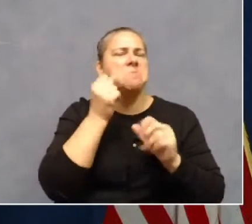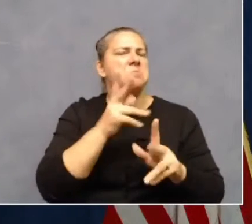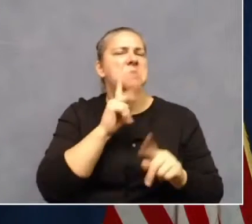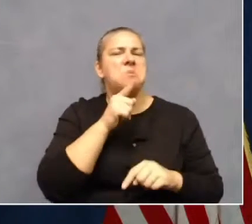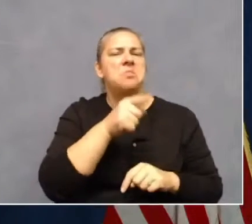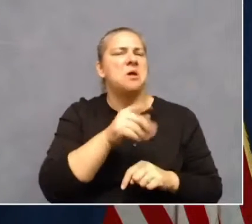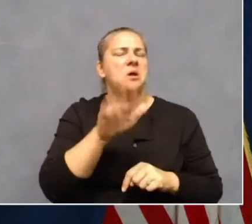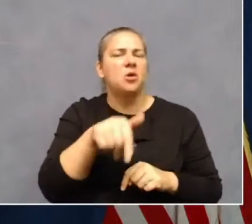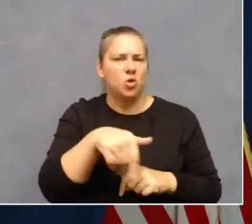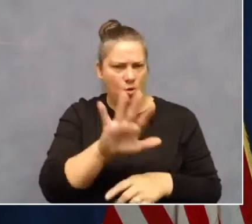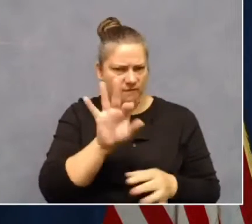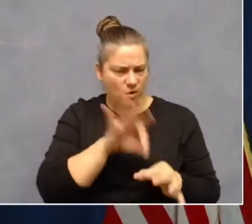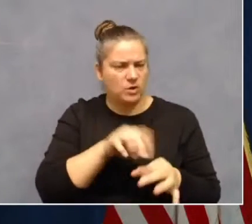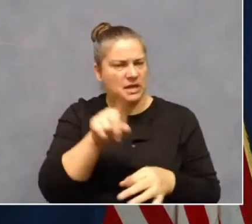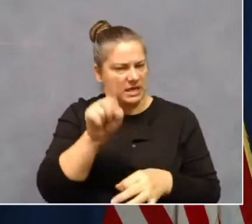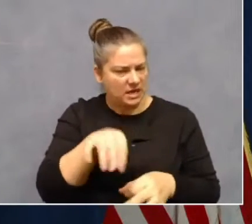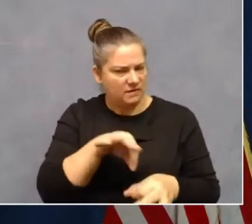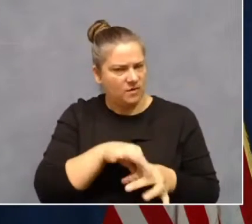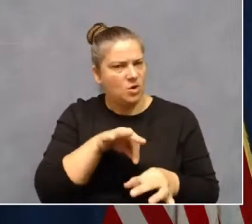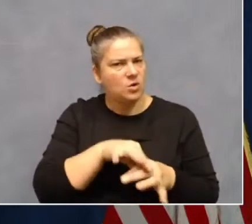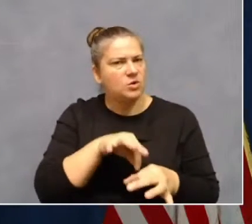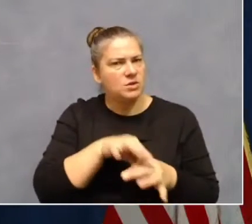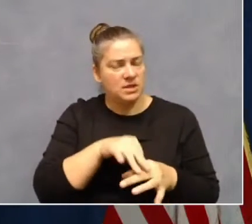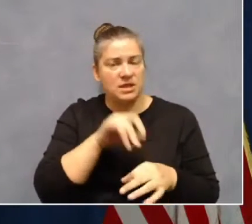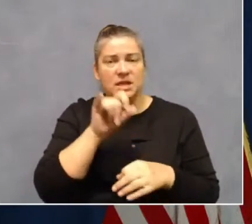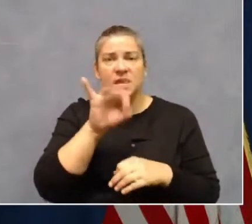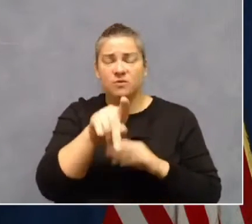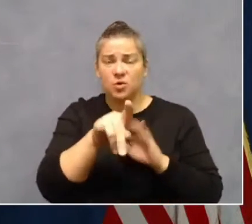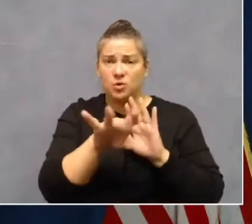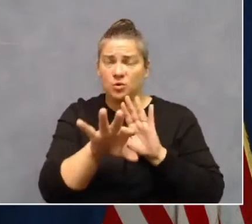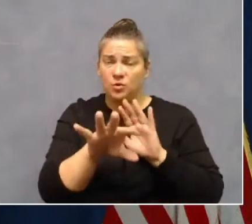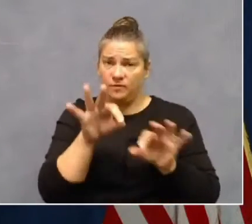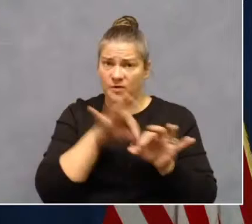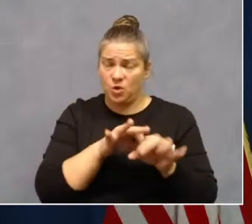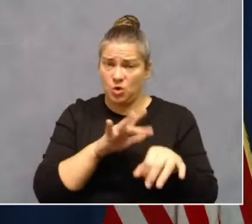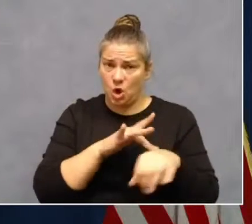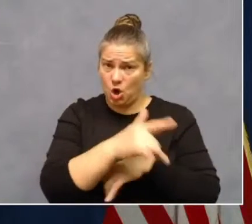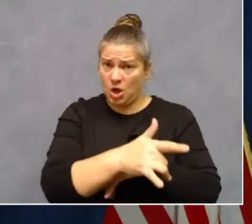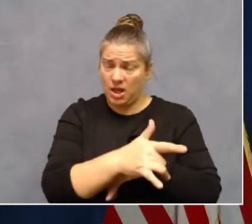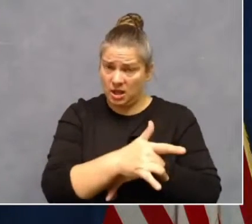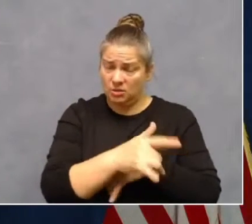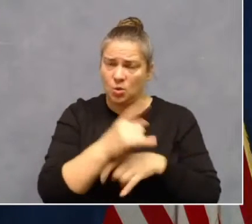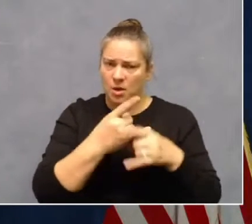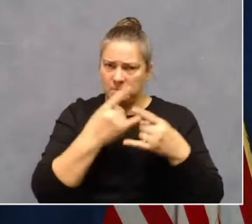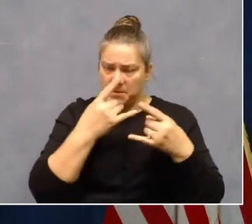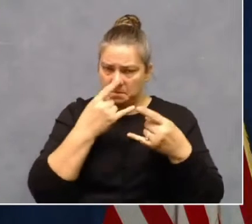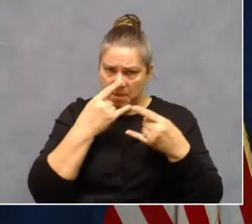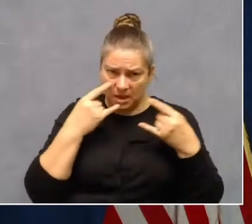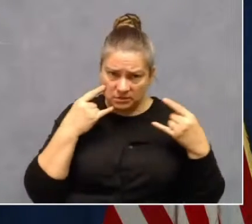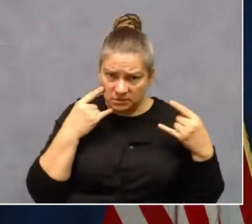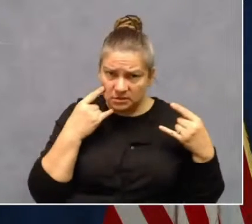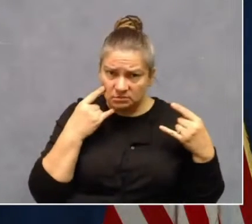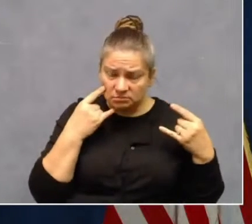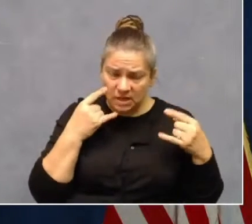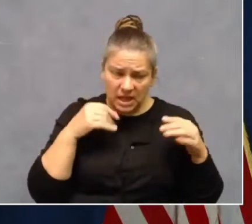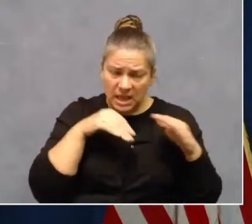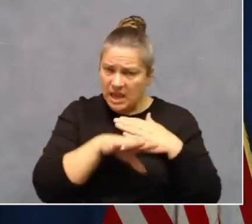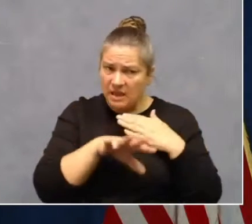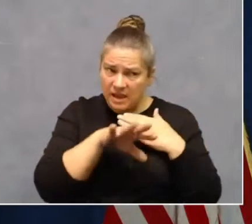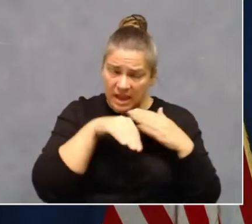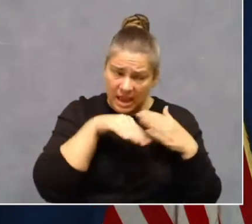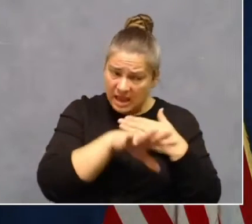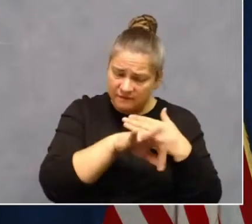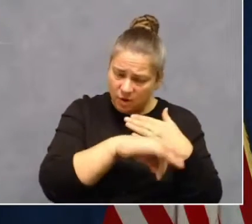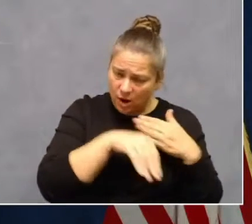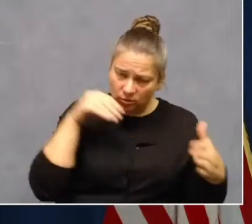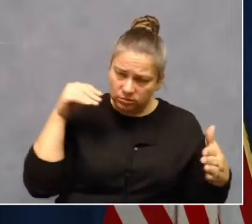You need to go vote. If you vote early, you wear your mask in and out at a time when you don't have to be in